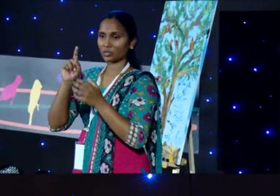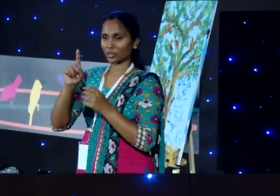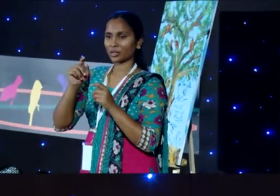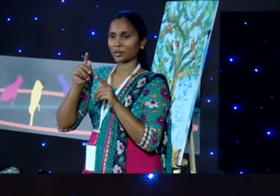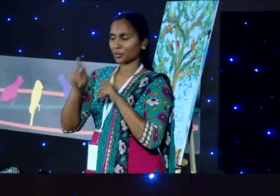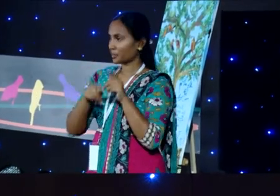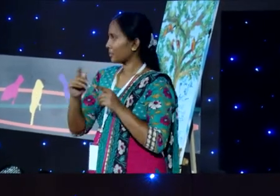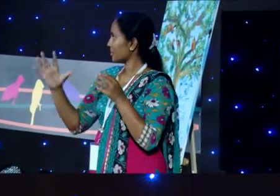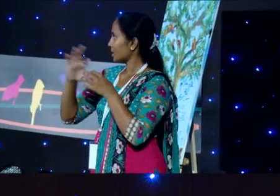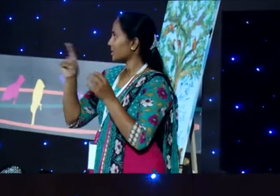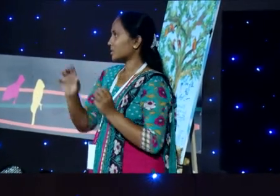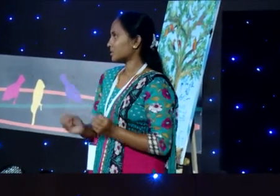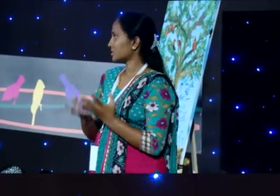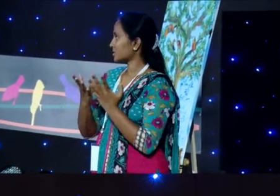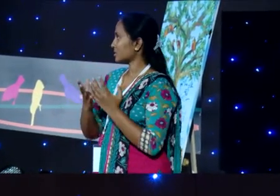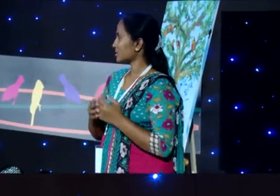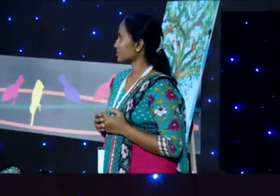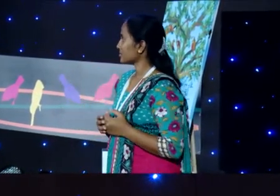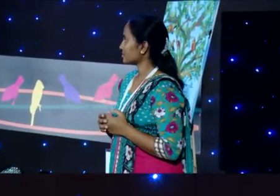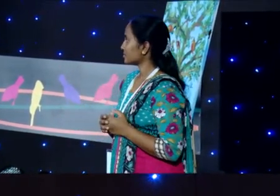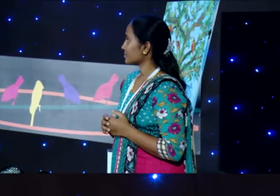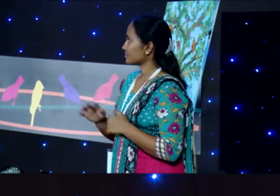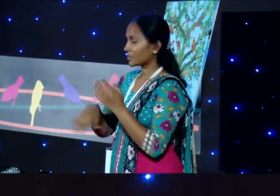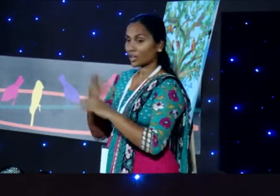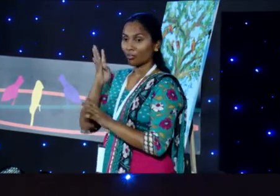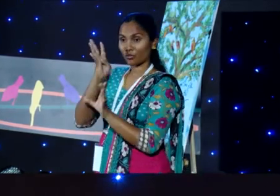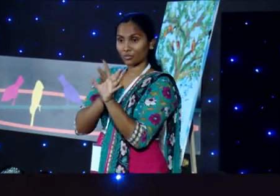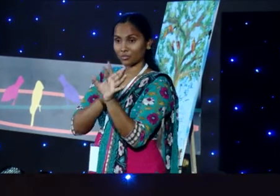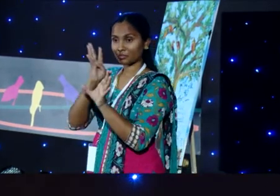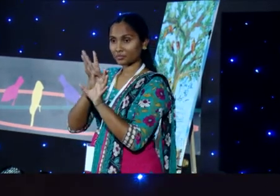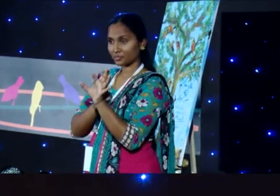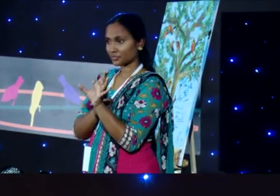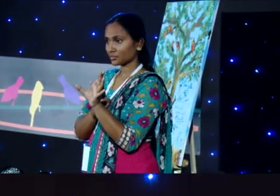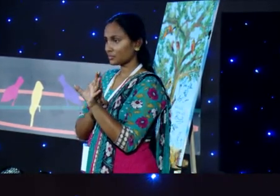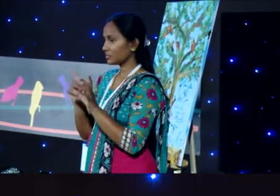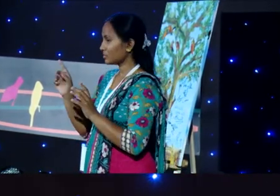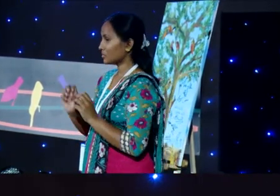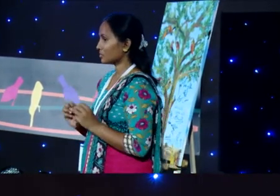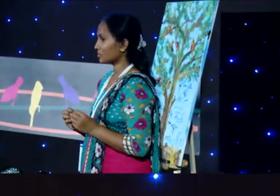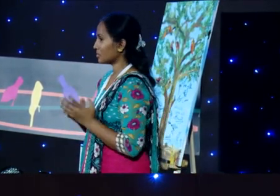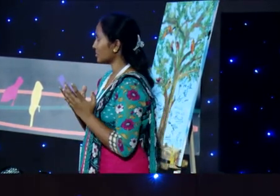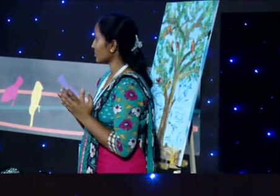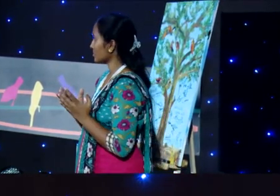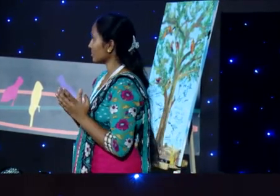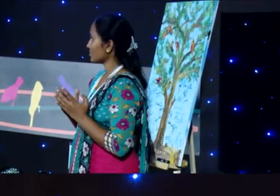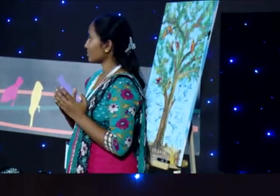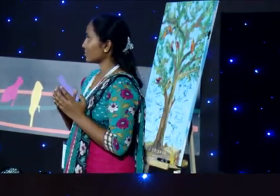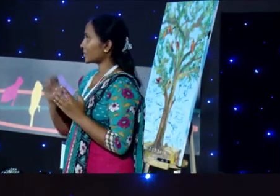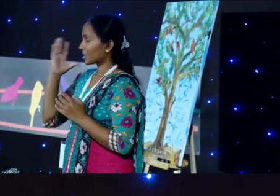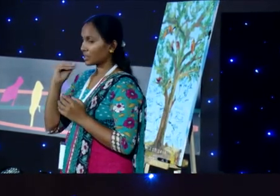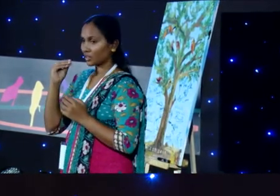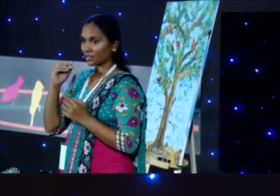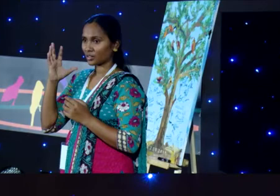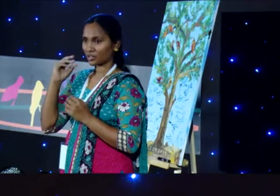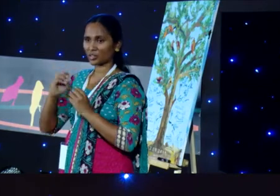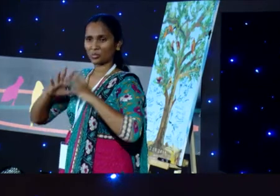it out there. Let's start something around it. And for 4 years, we built teams around it. We experimented I don't have a